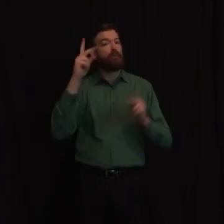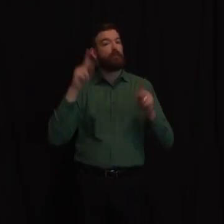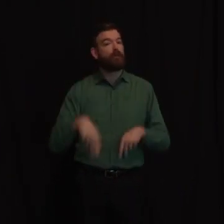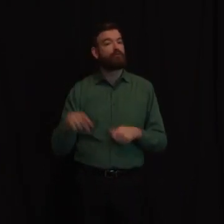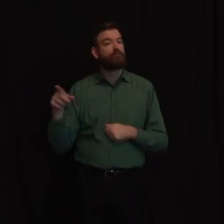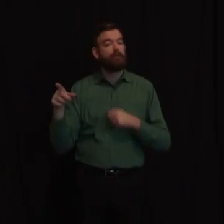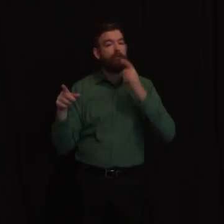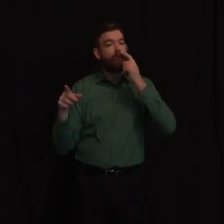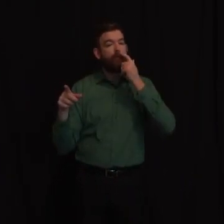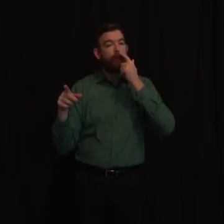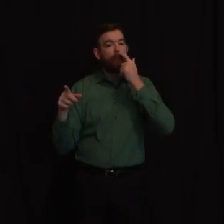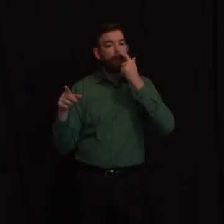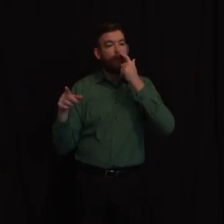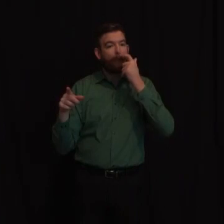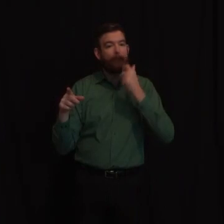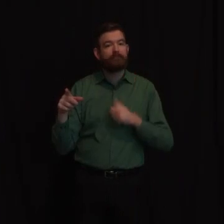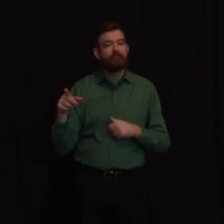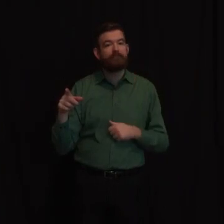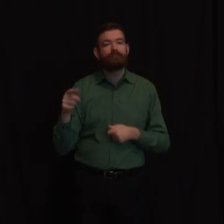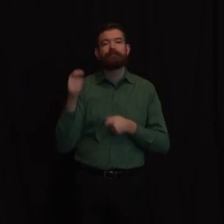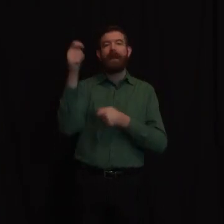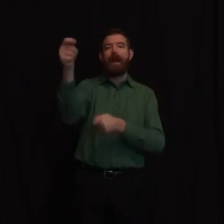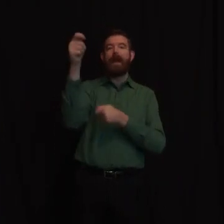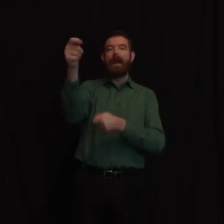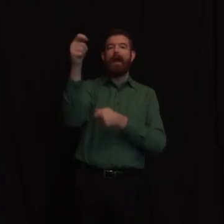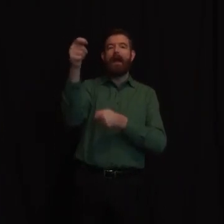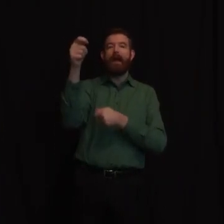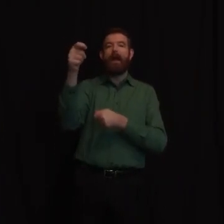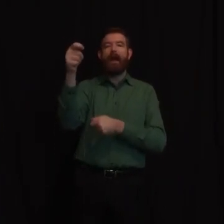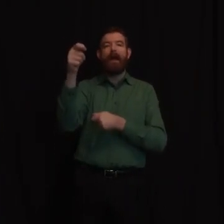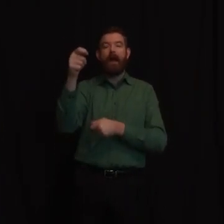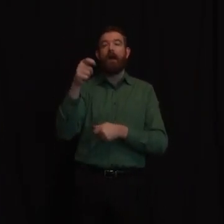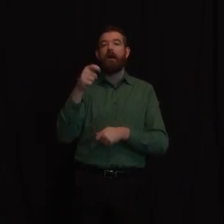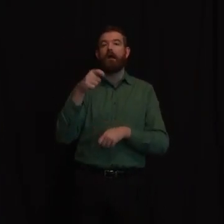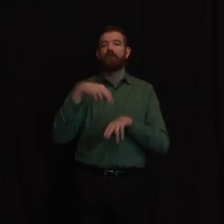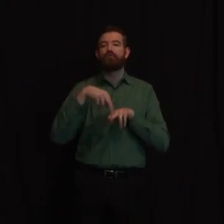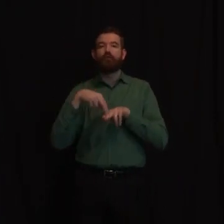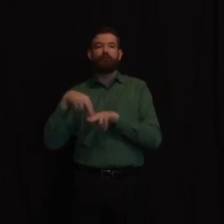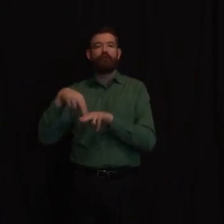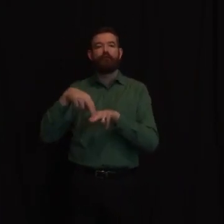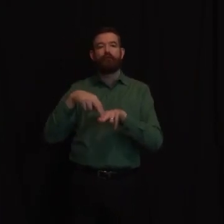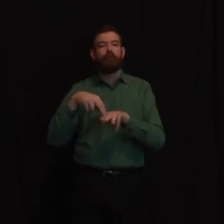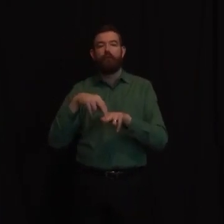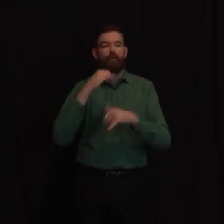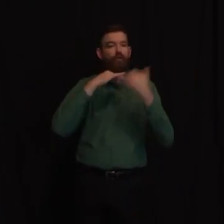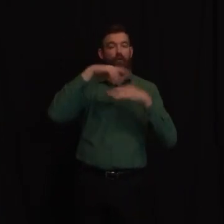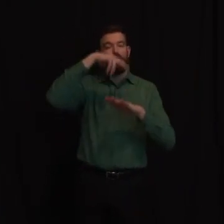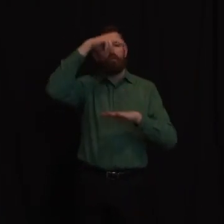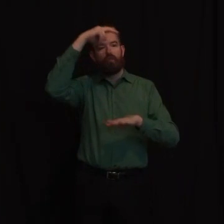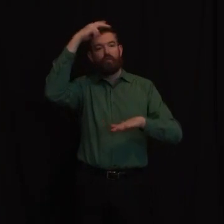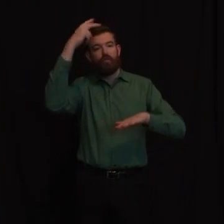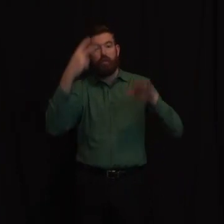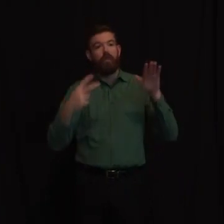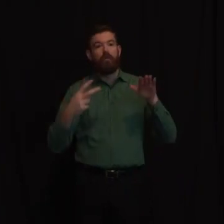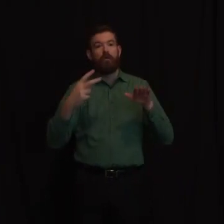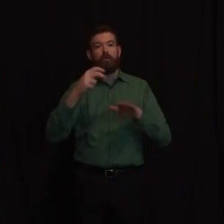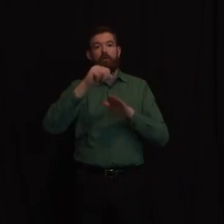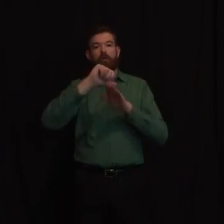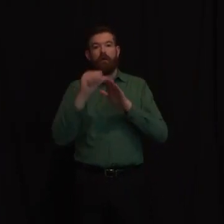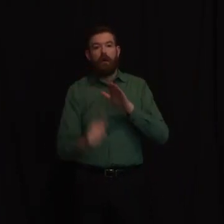surfing off the beach and found himself in distress. Multiple life-saving units responded, and he was